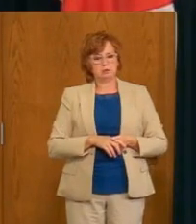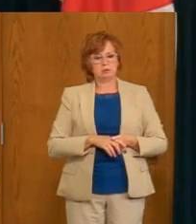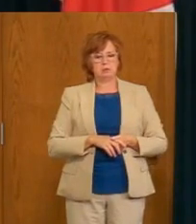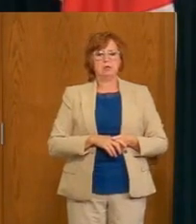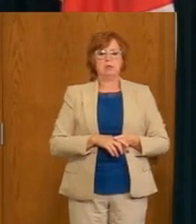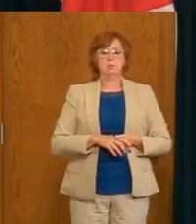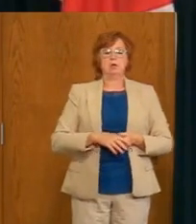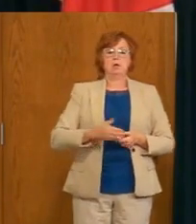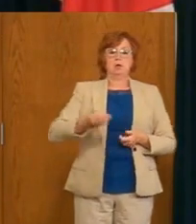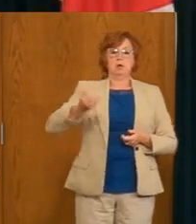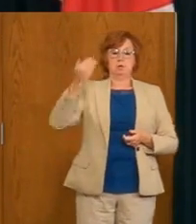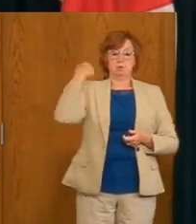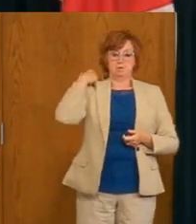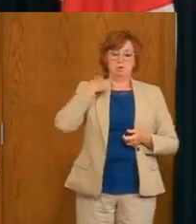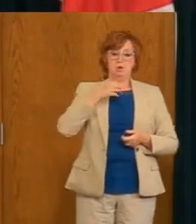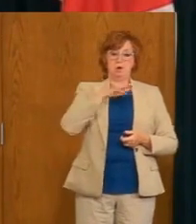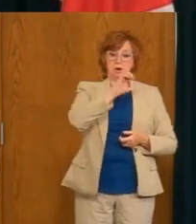the province,